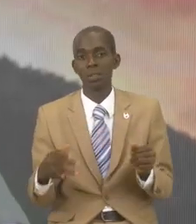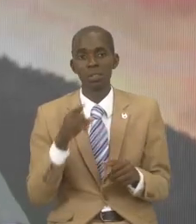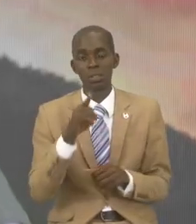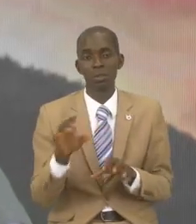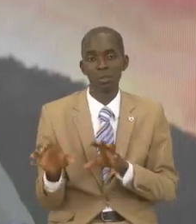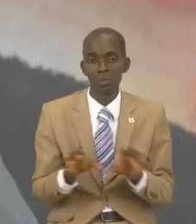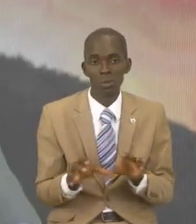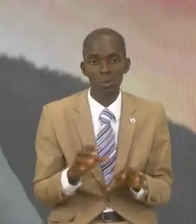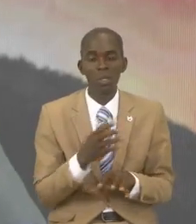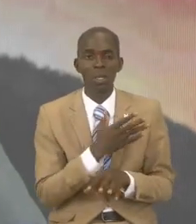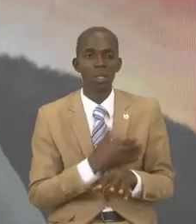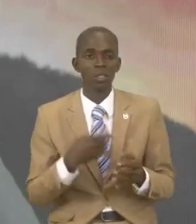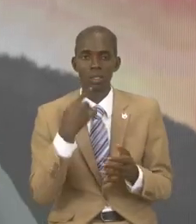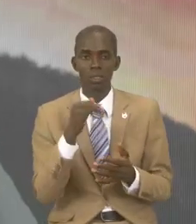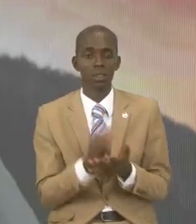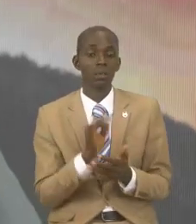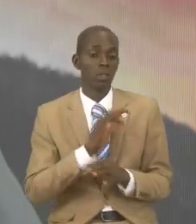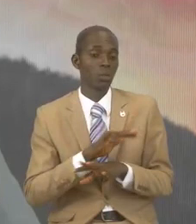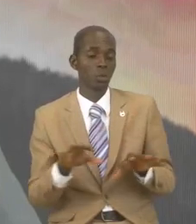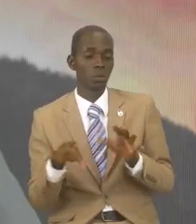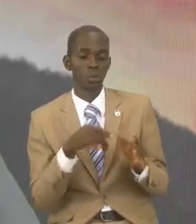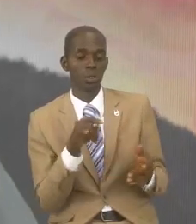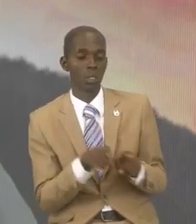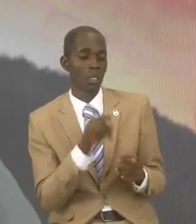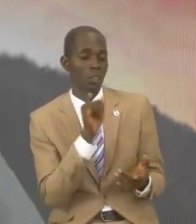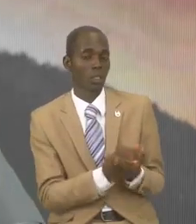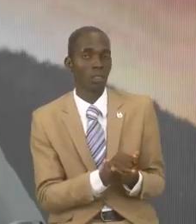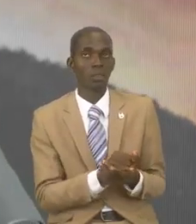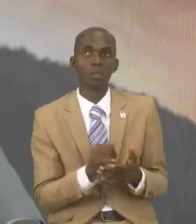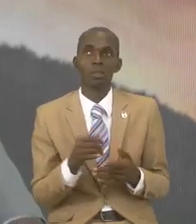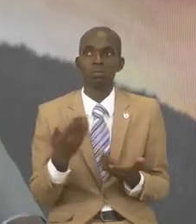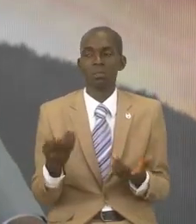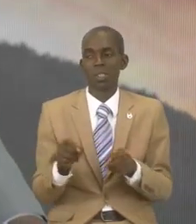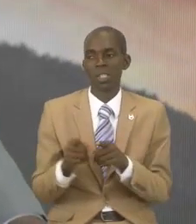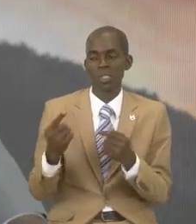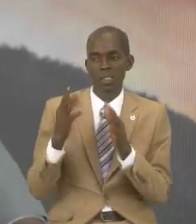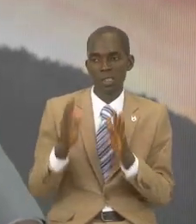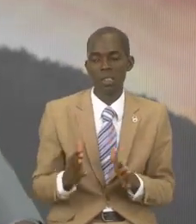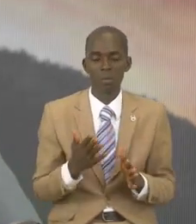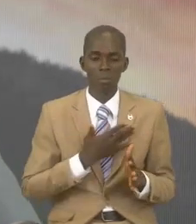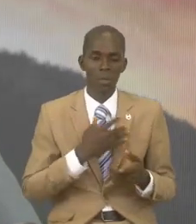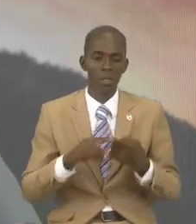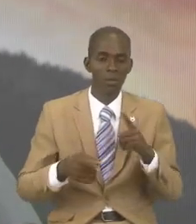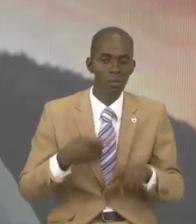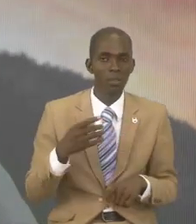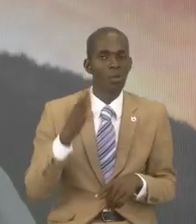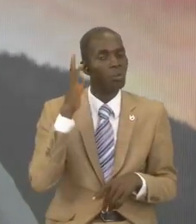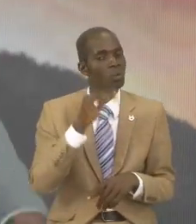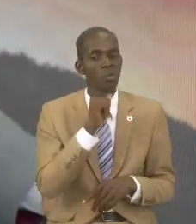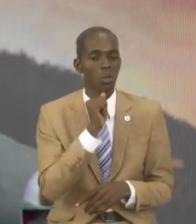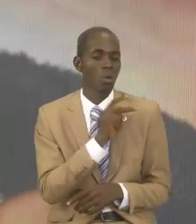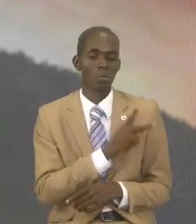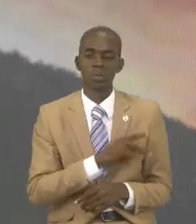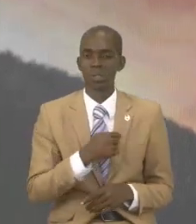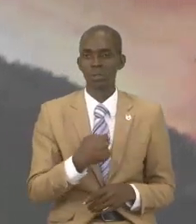is saying, if I don't do it like that, the unbelievers, my friends, will not appreciate me.